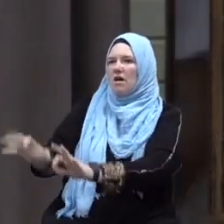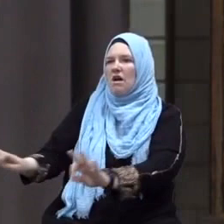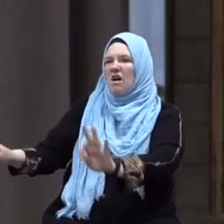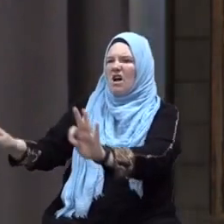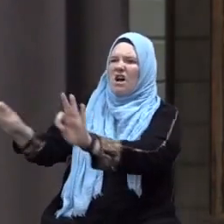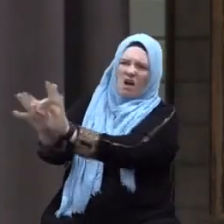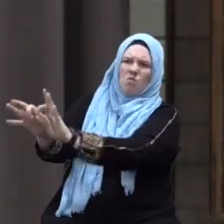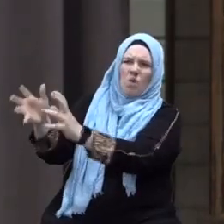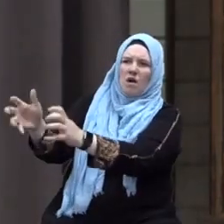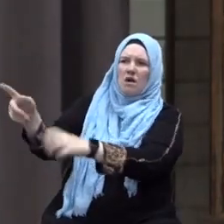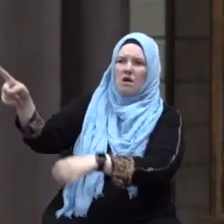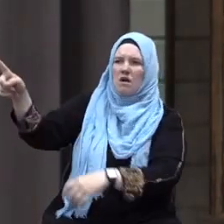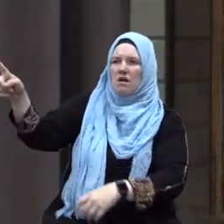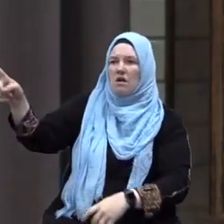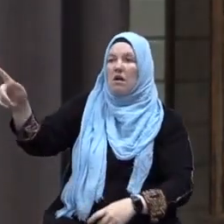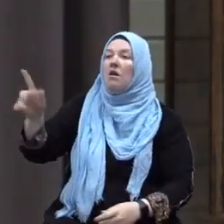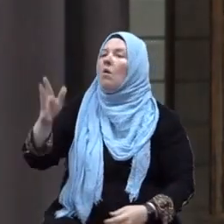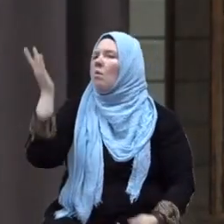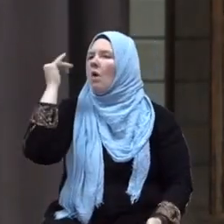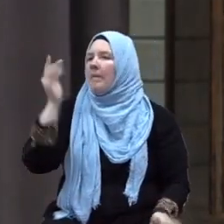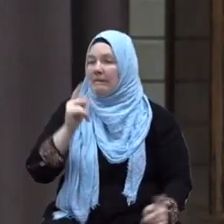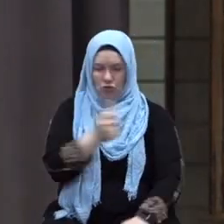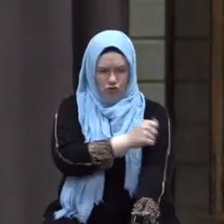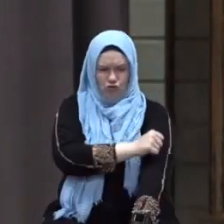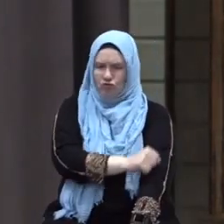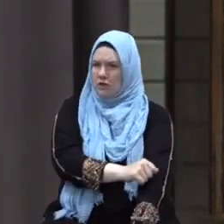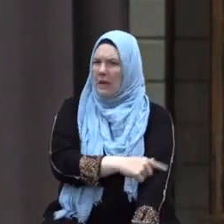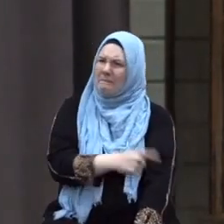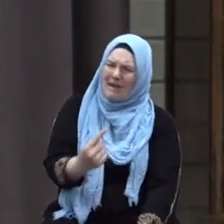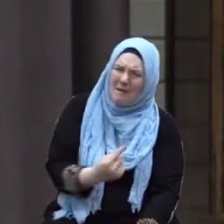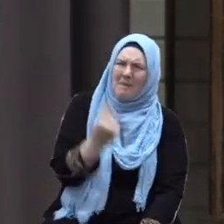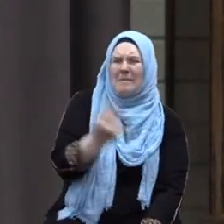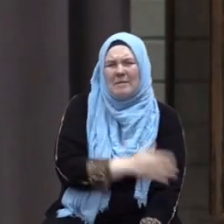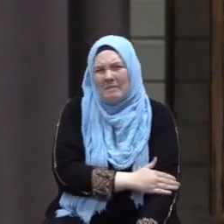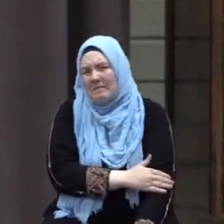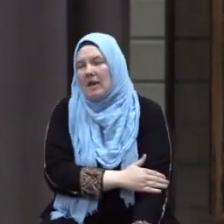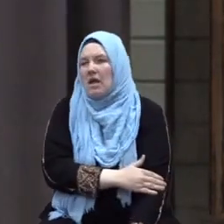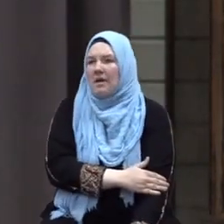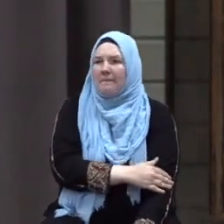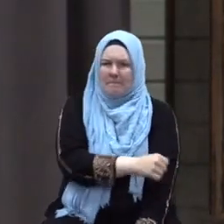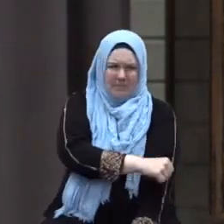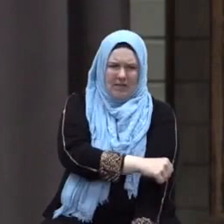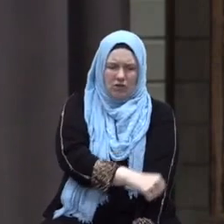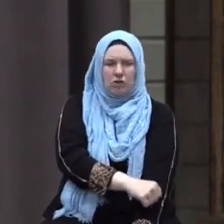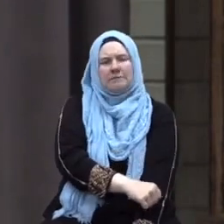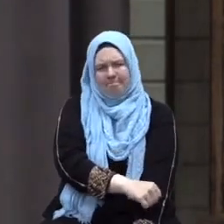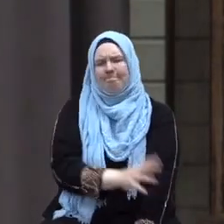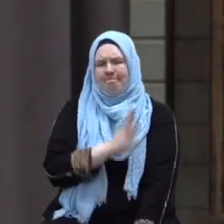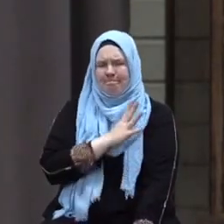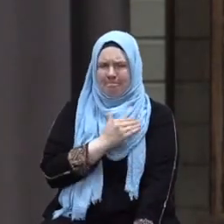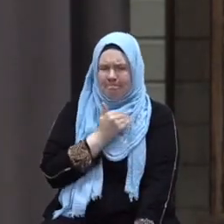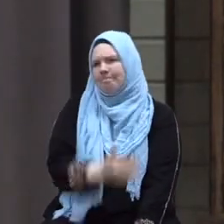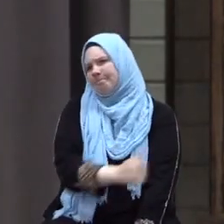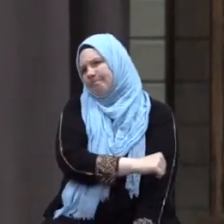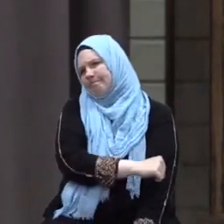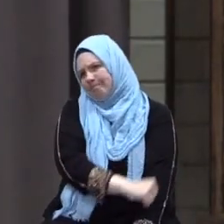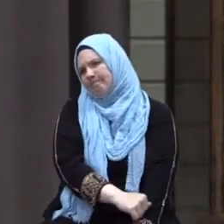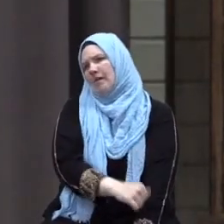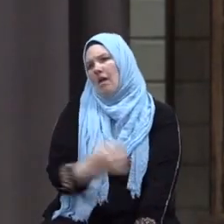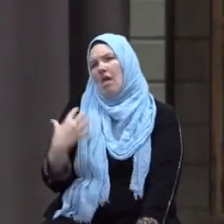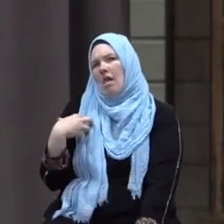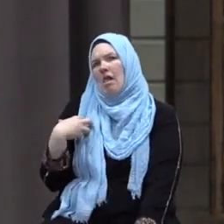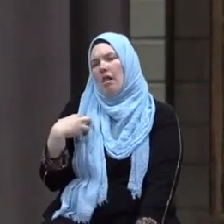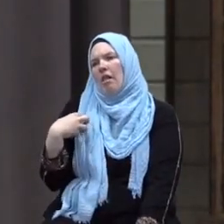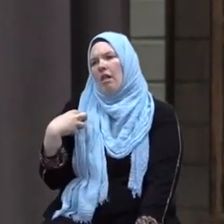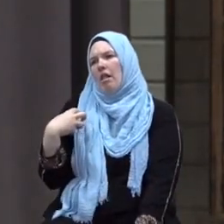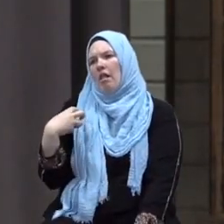surgeries when it is very painful? Because we value the outcome. We want to get rid of something